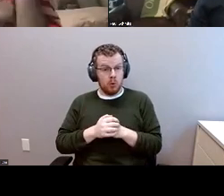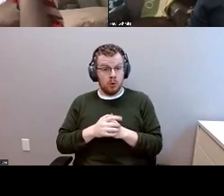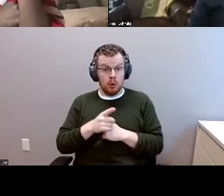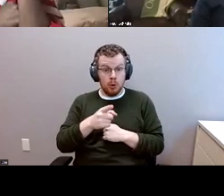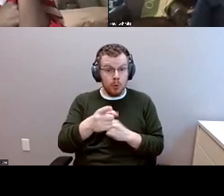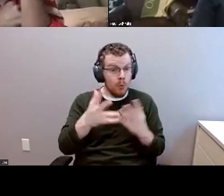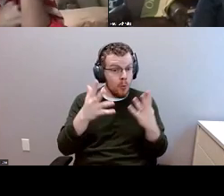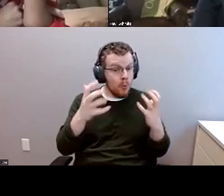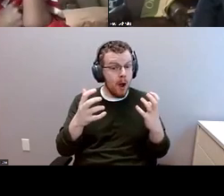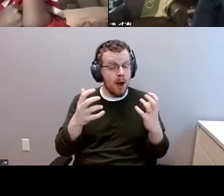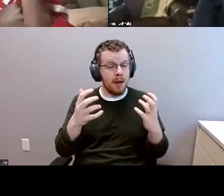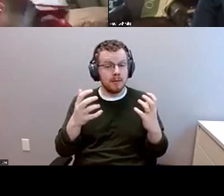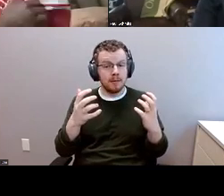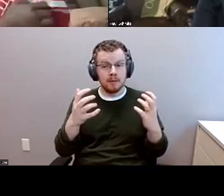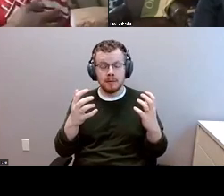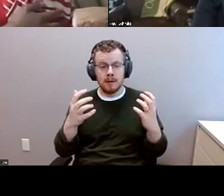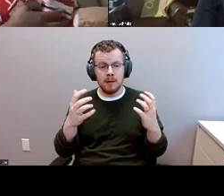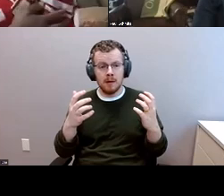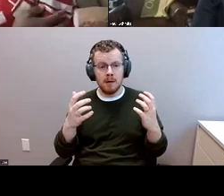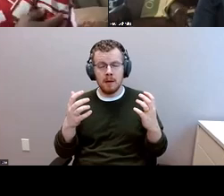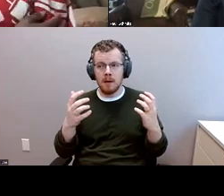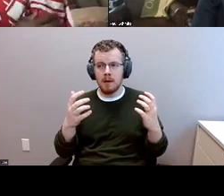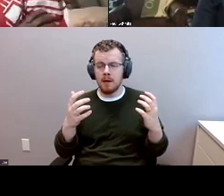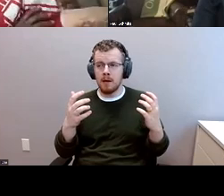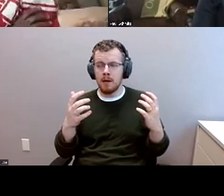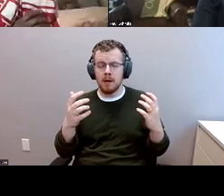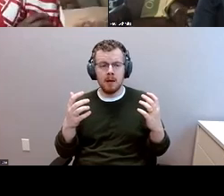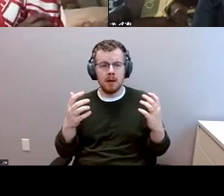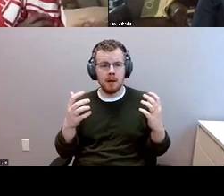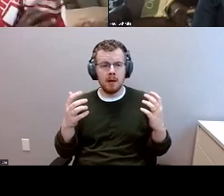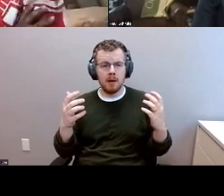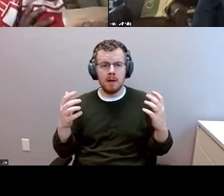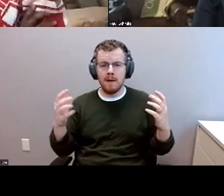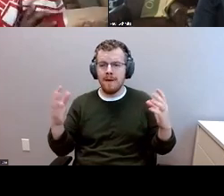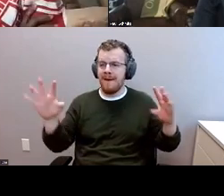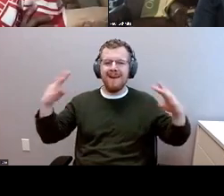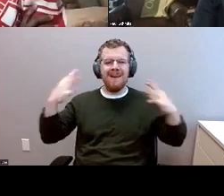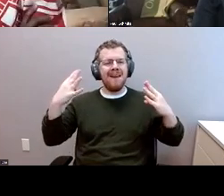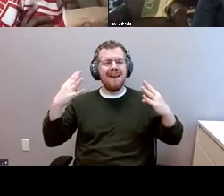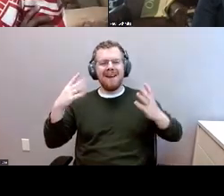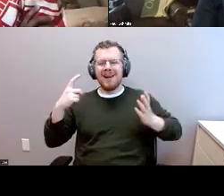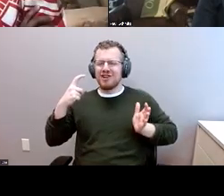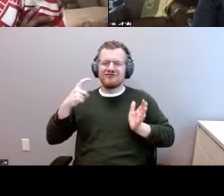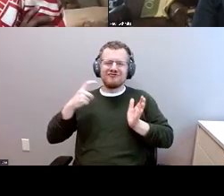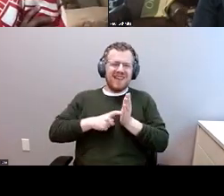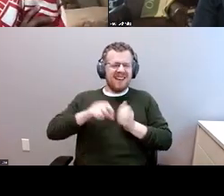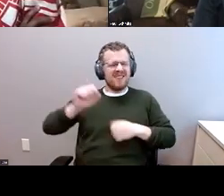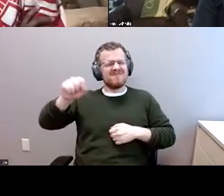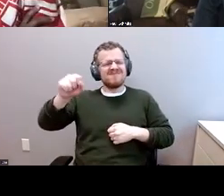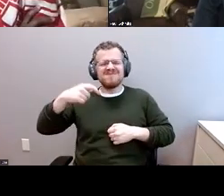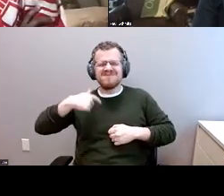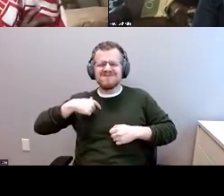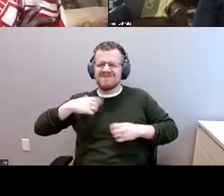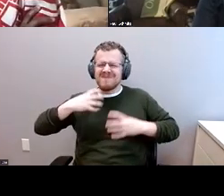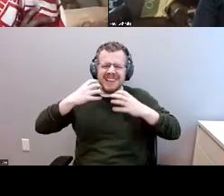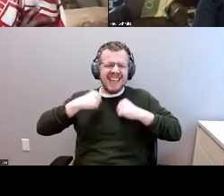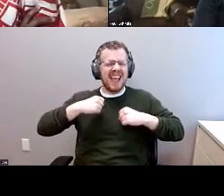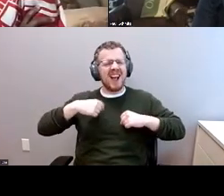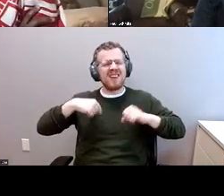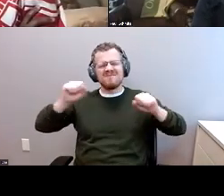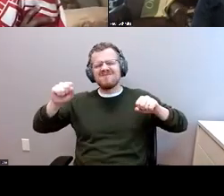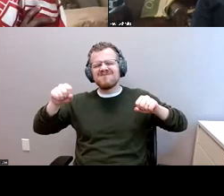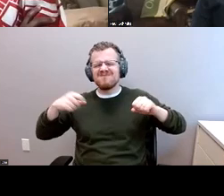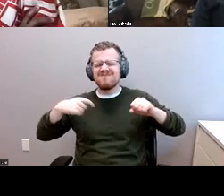recognized for performatively showing that we care about this stuff and preaching to the people who already care